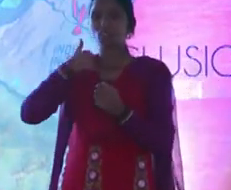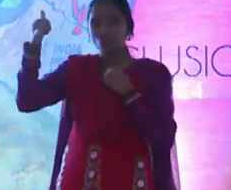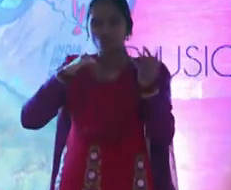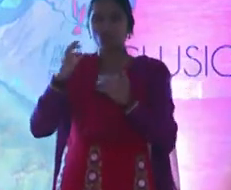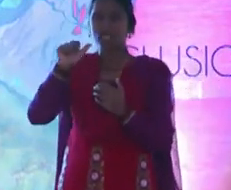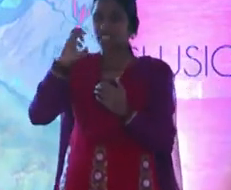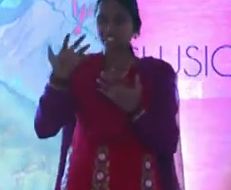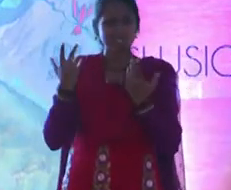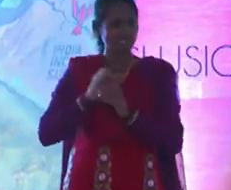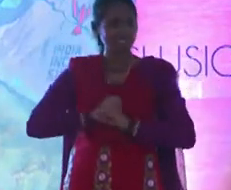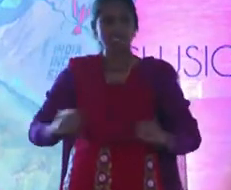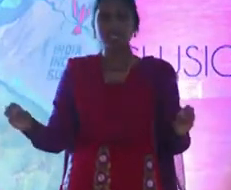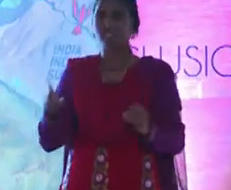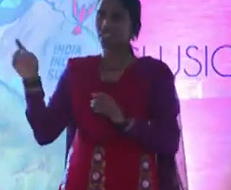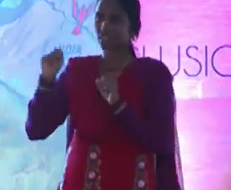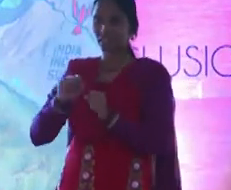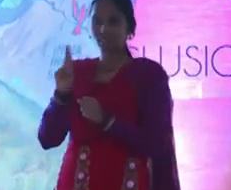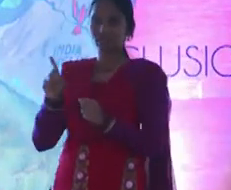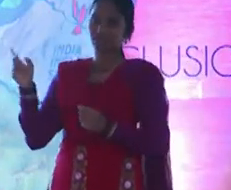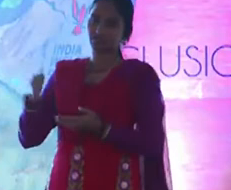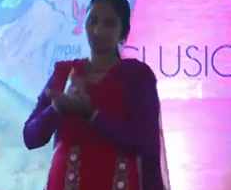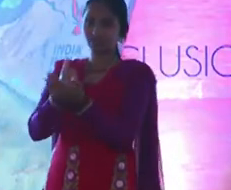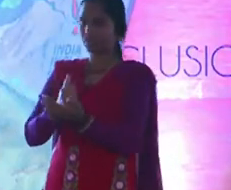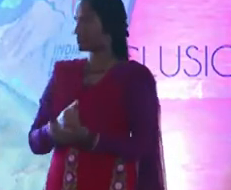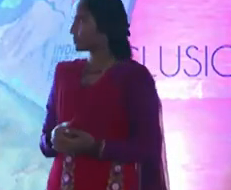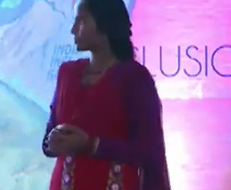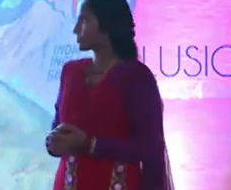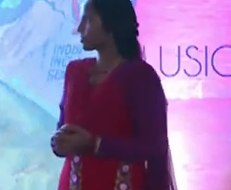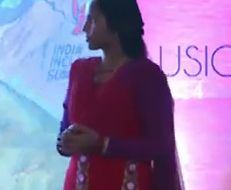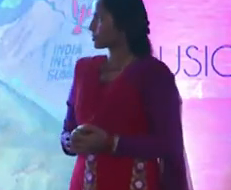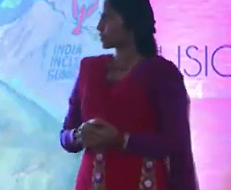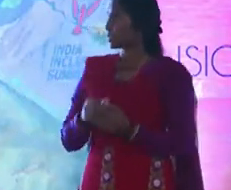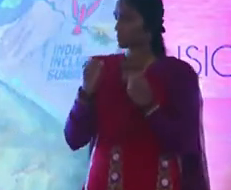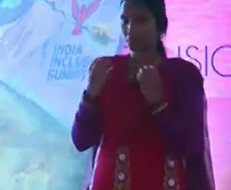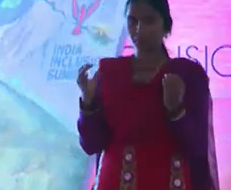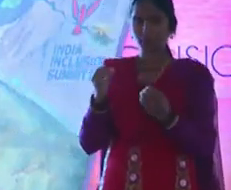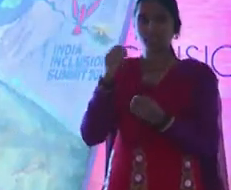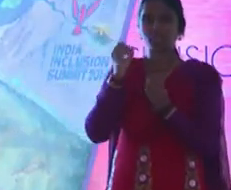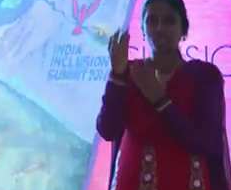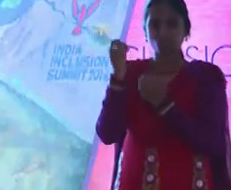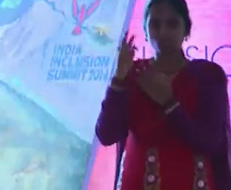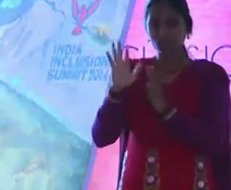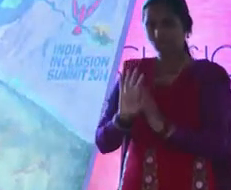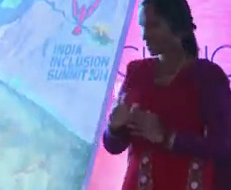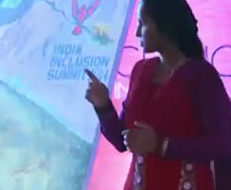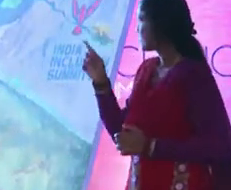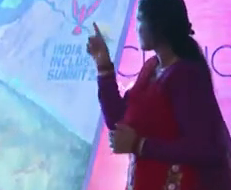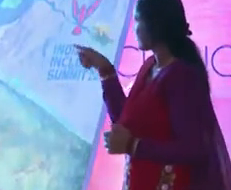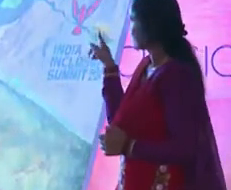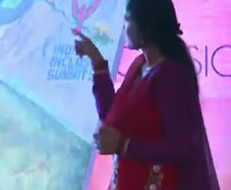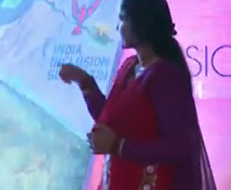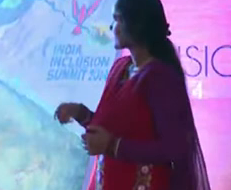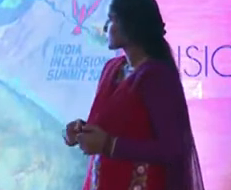don't know. It's you who could provide information on these AIDS and assistive devices. We have this scheme of AIDS and